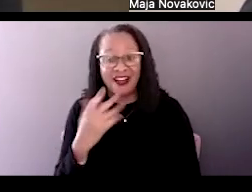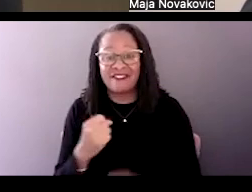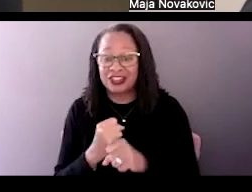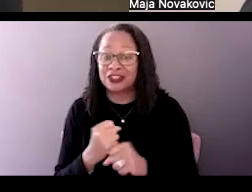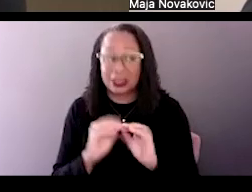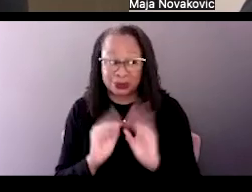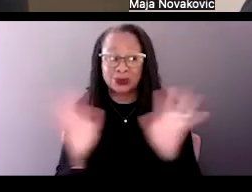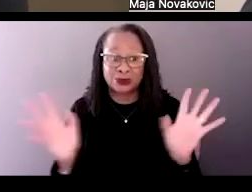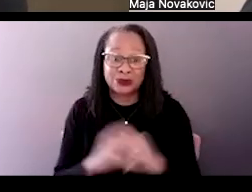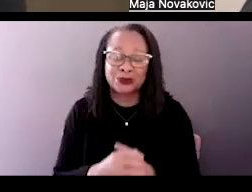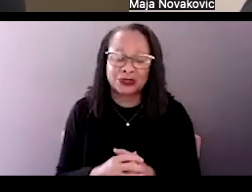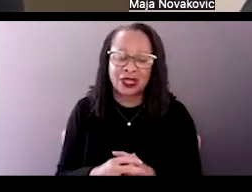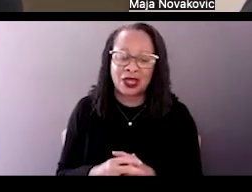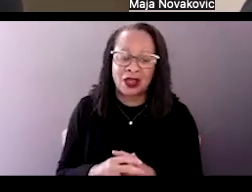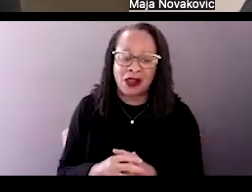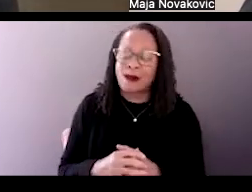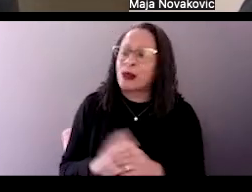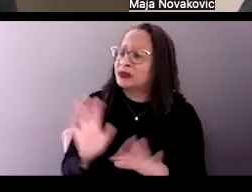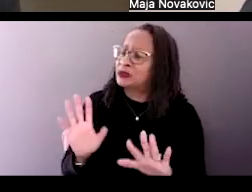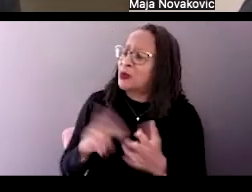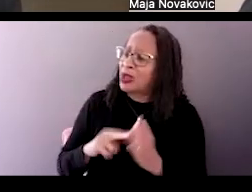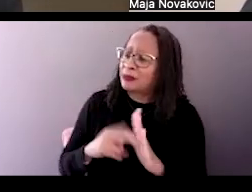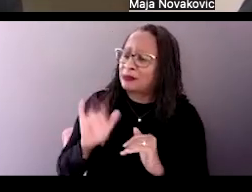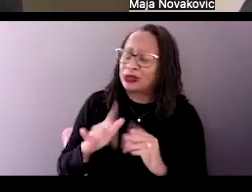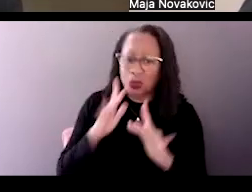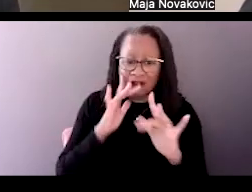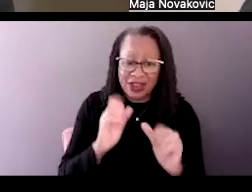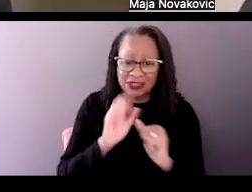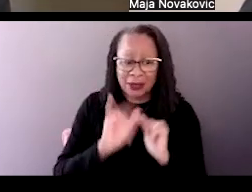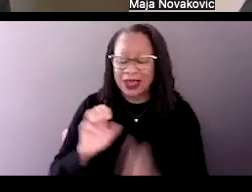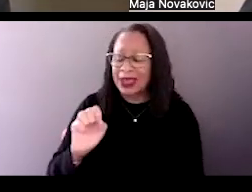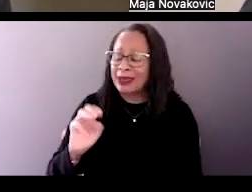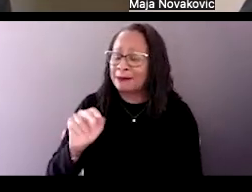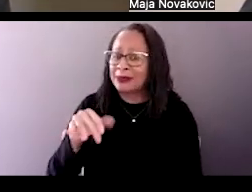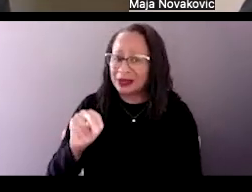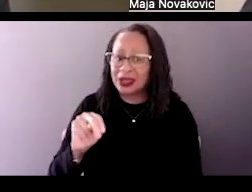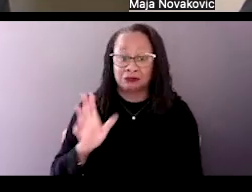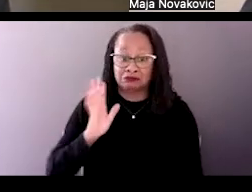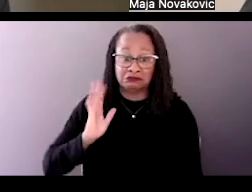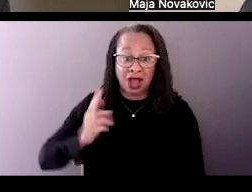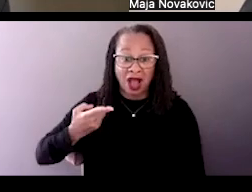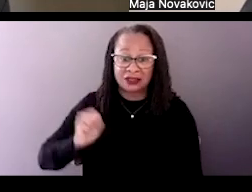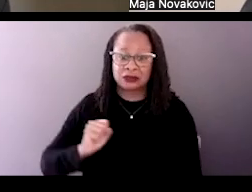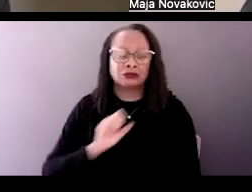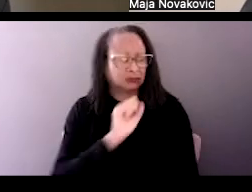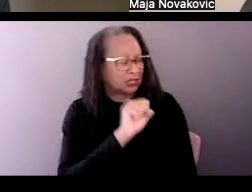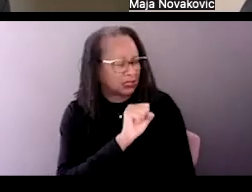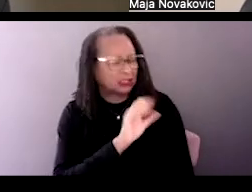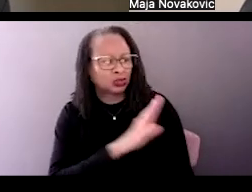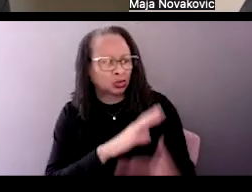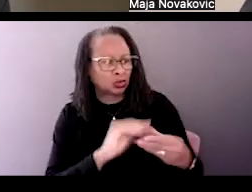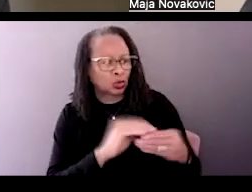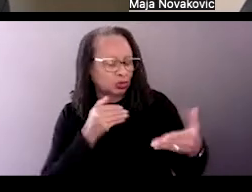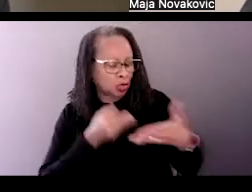mean, in the sense that you were fascinated by him even in high school. Of course, it's Yeah, close to me. yeah, it goes